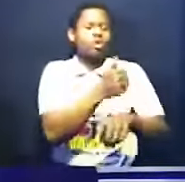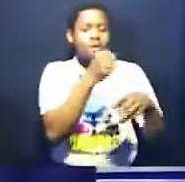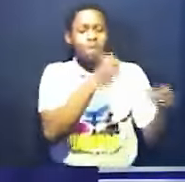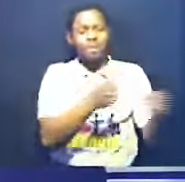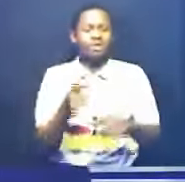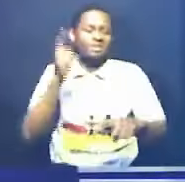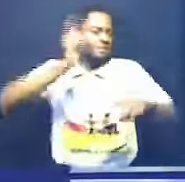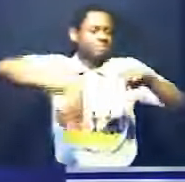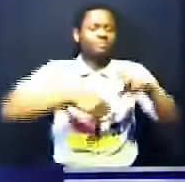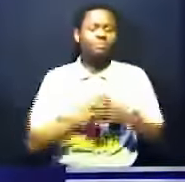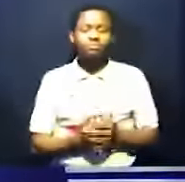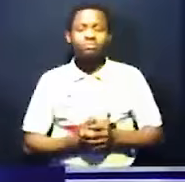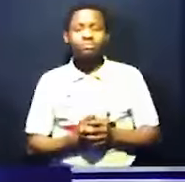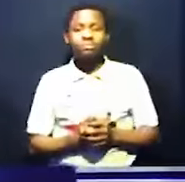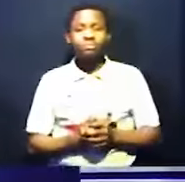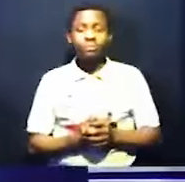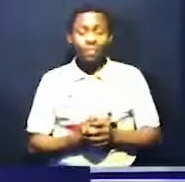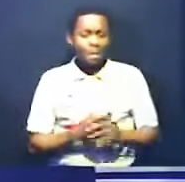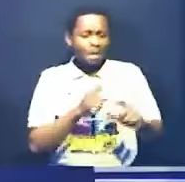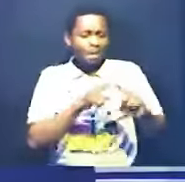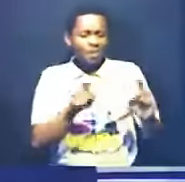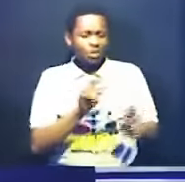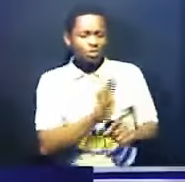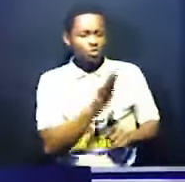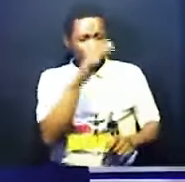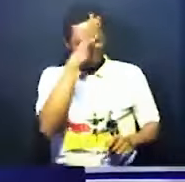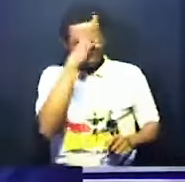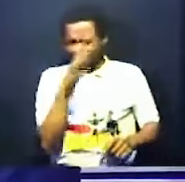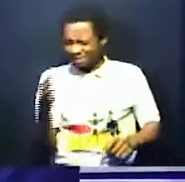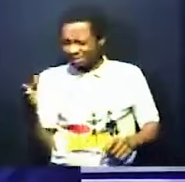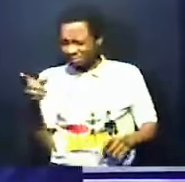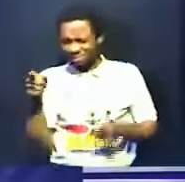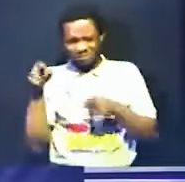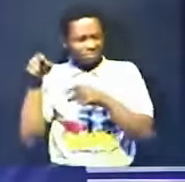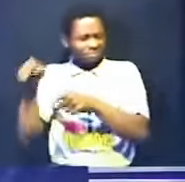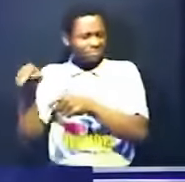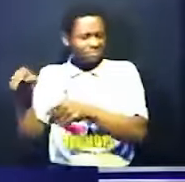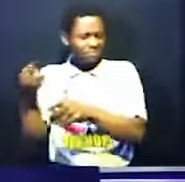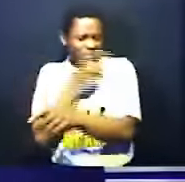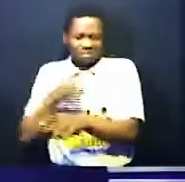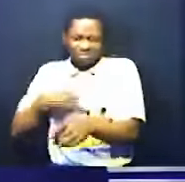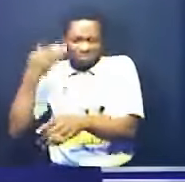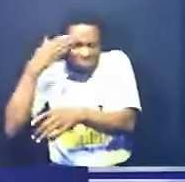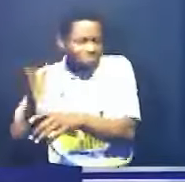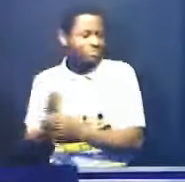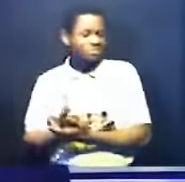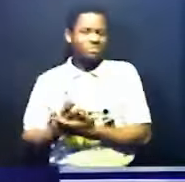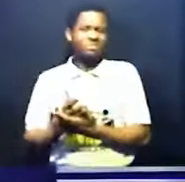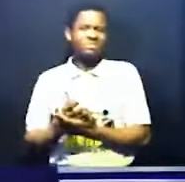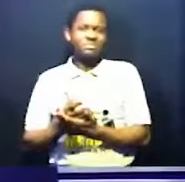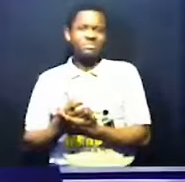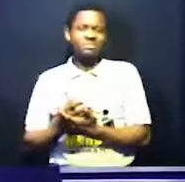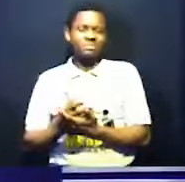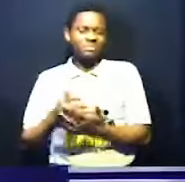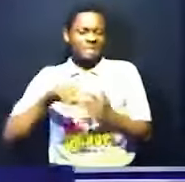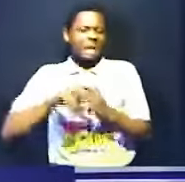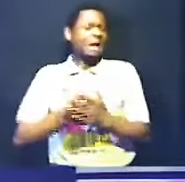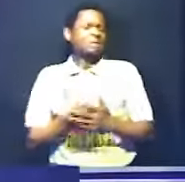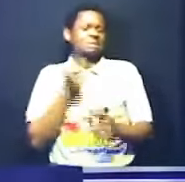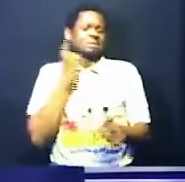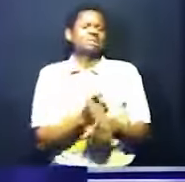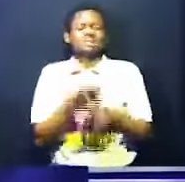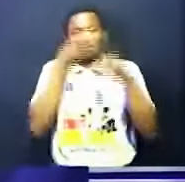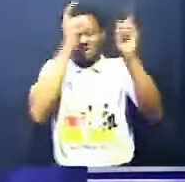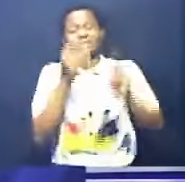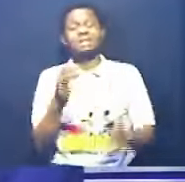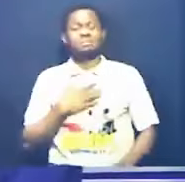Adonia. Offer to and me. And his old man, his father, is not aware. Na ni papa wabakure. How can you just say that I will be king? Na